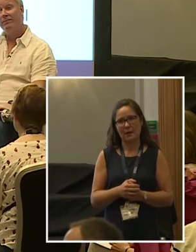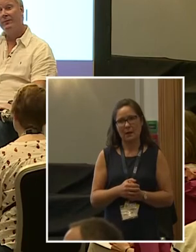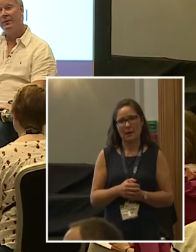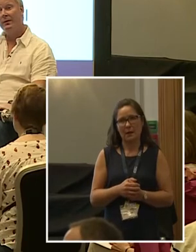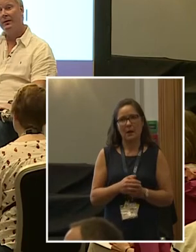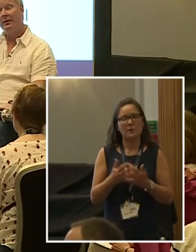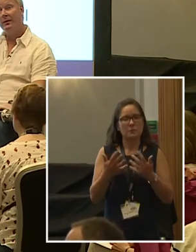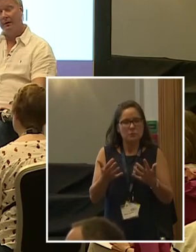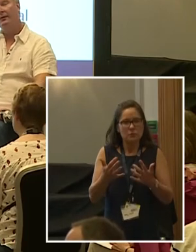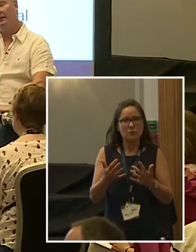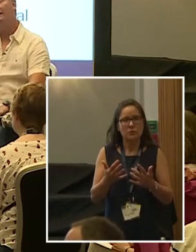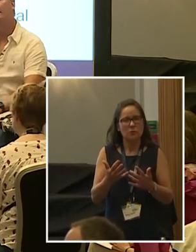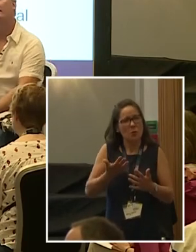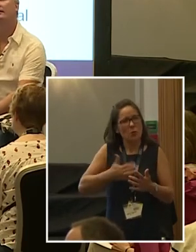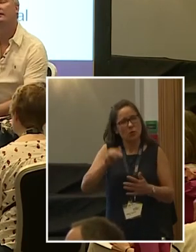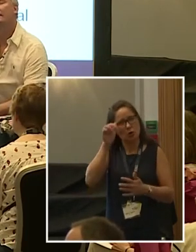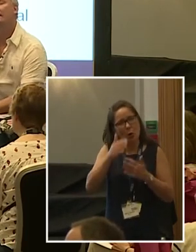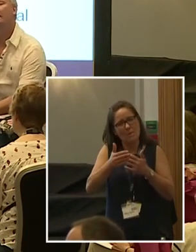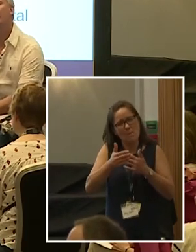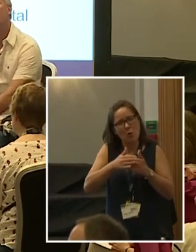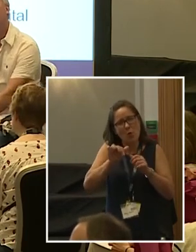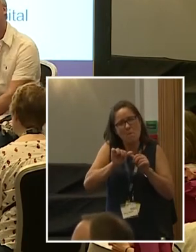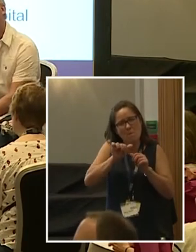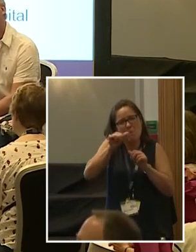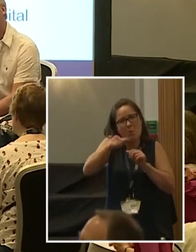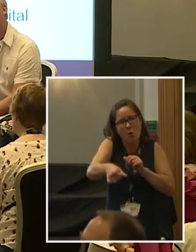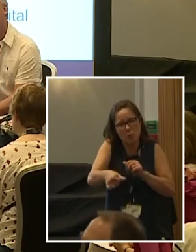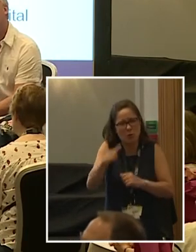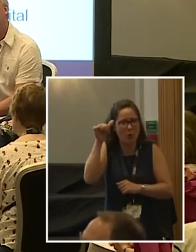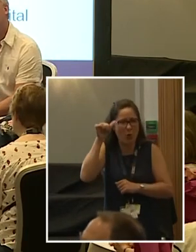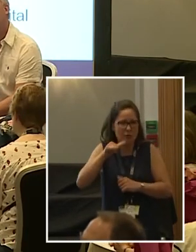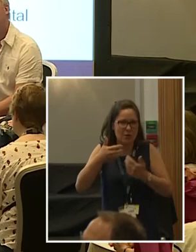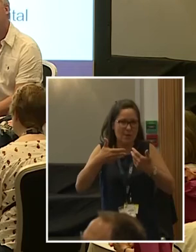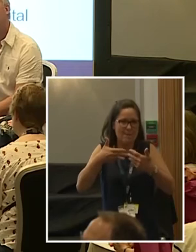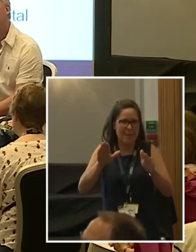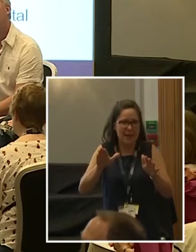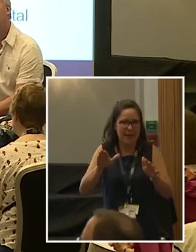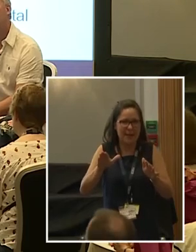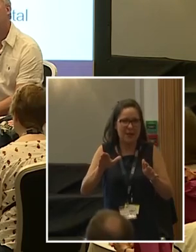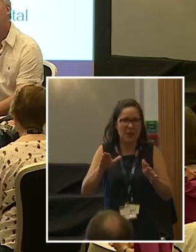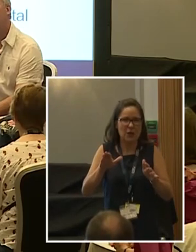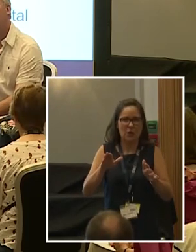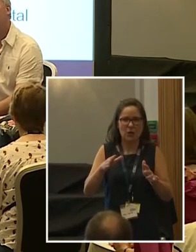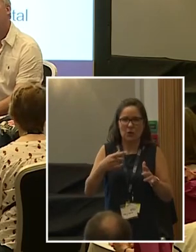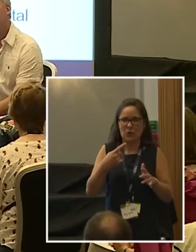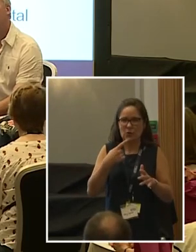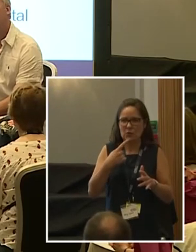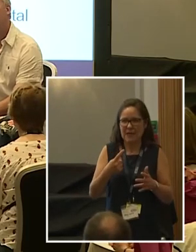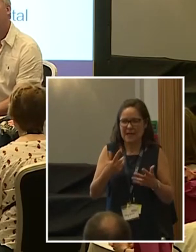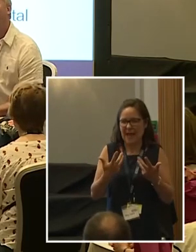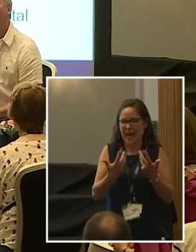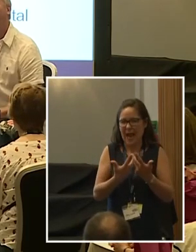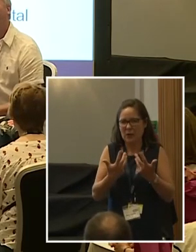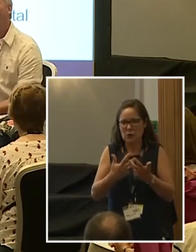post your operation. You mentioned something about having like bubble in your eye and then having to lie flattened before. I'd like